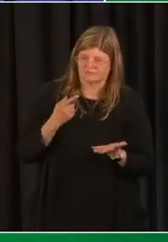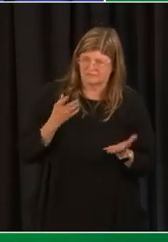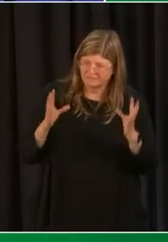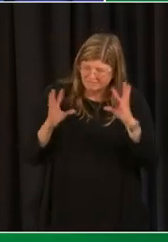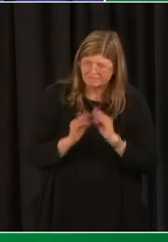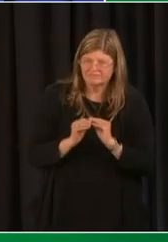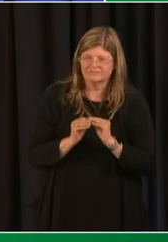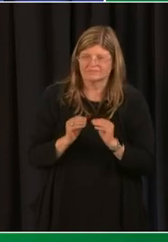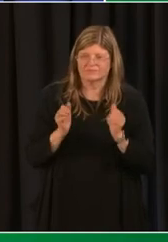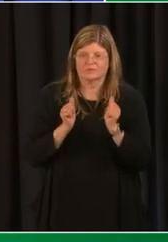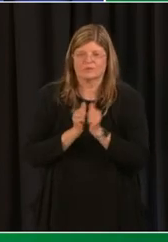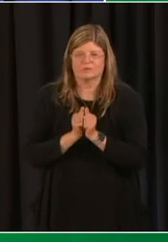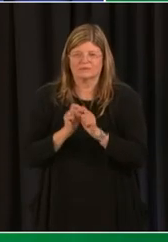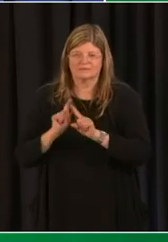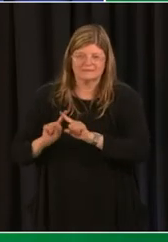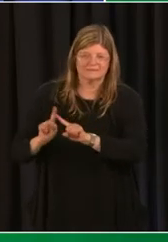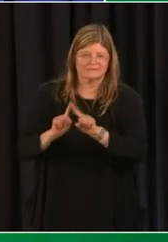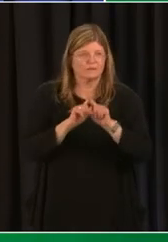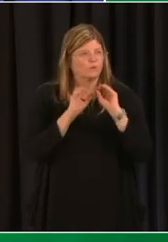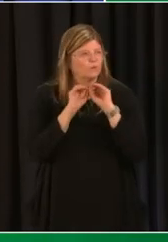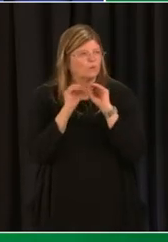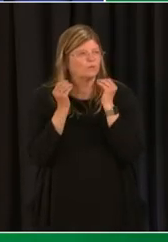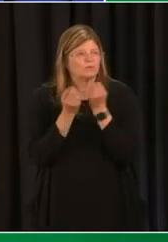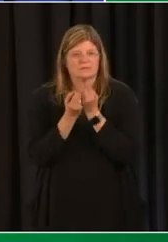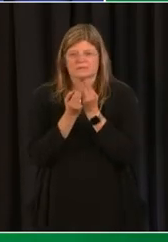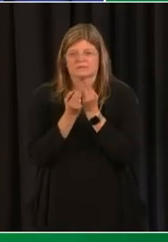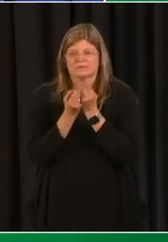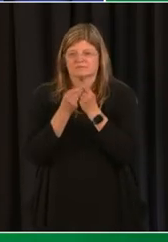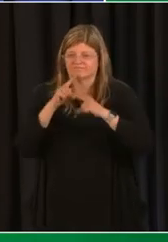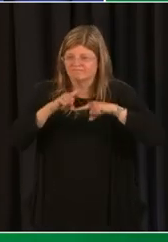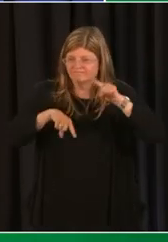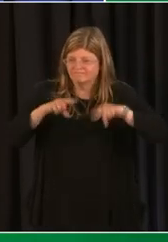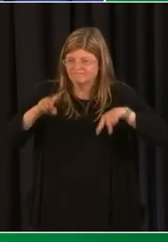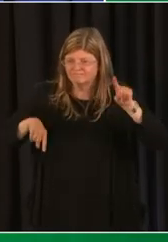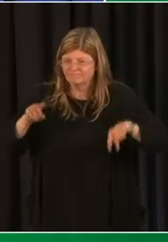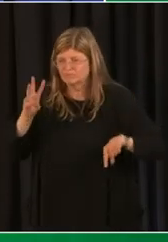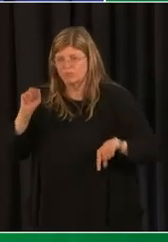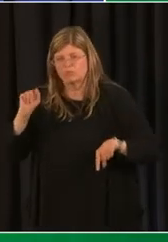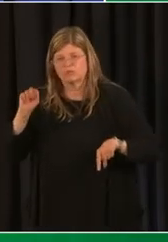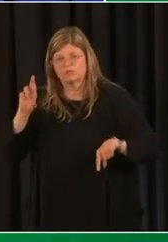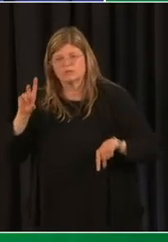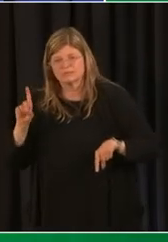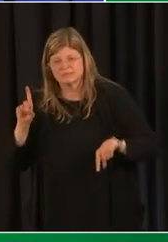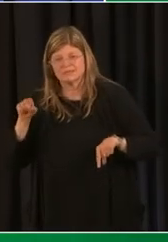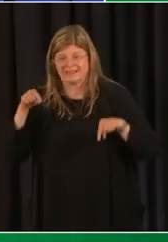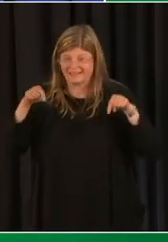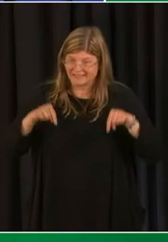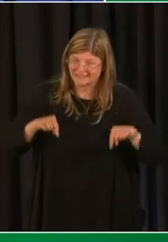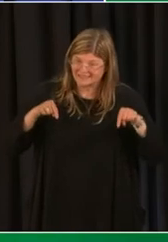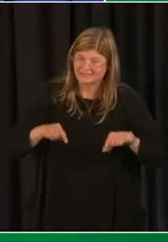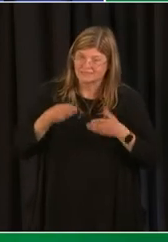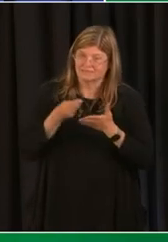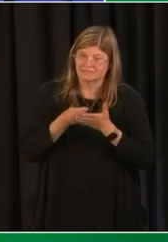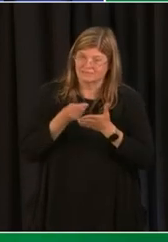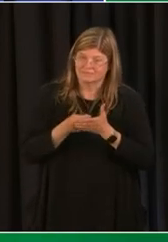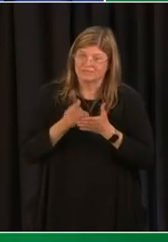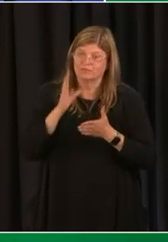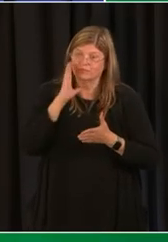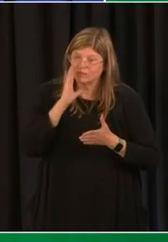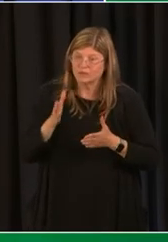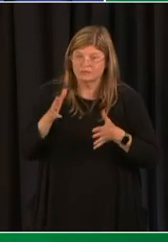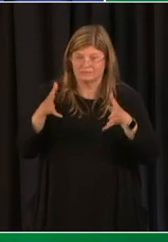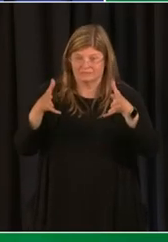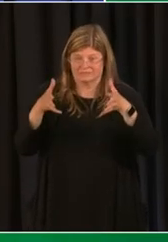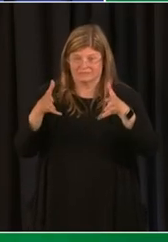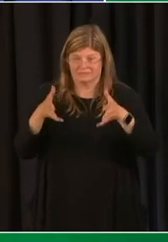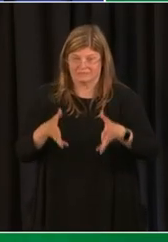session with the different organizations in the various wards, because this money will go unspent